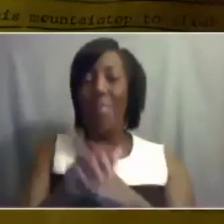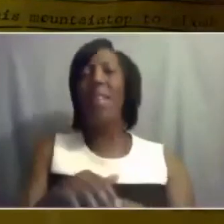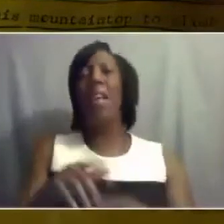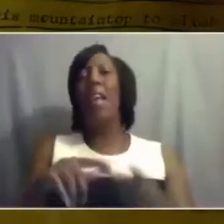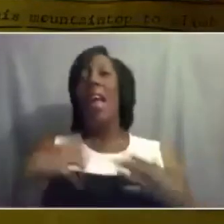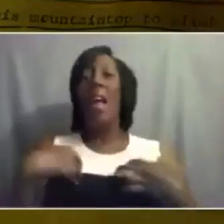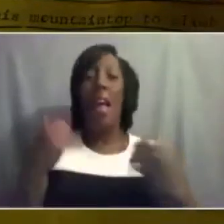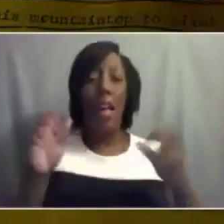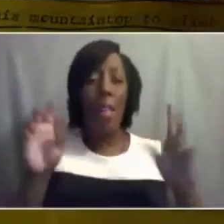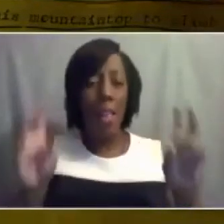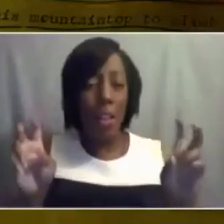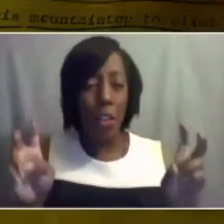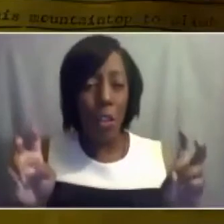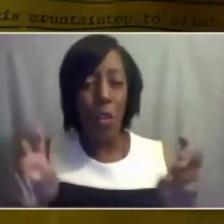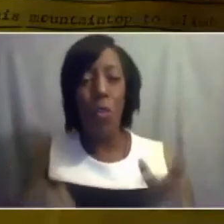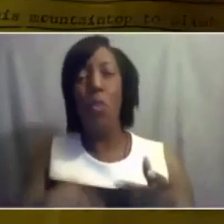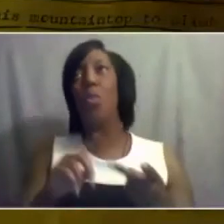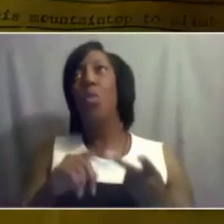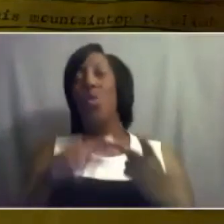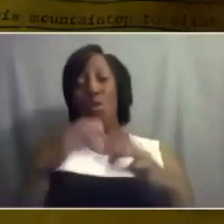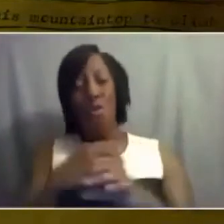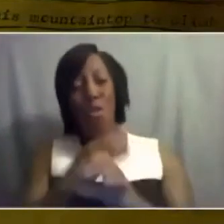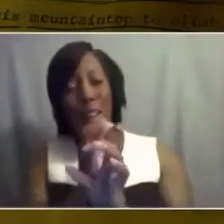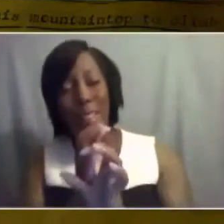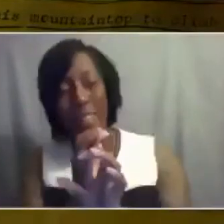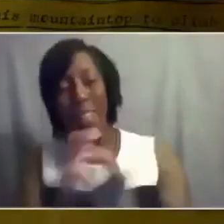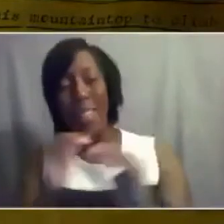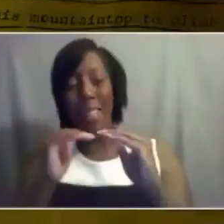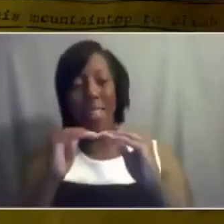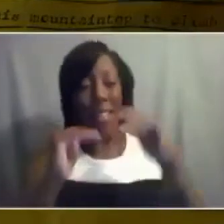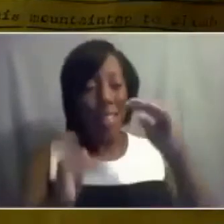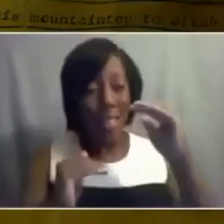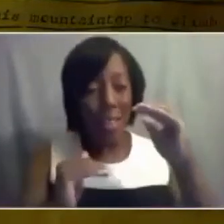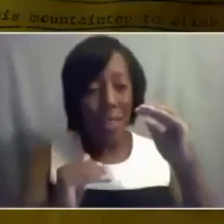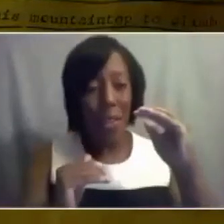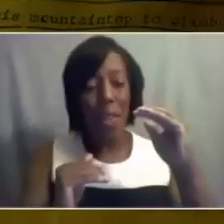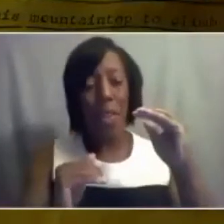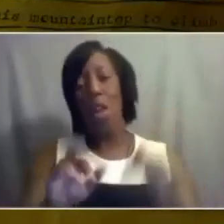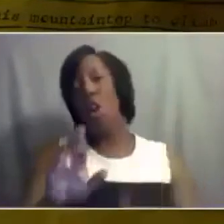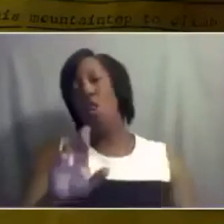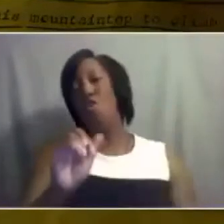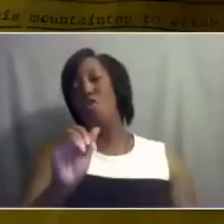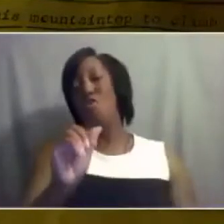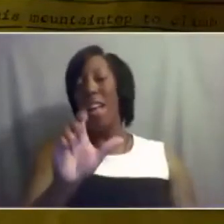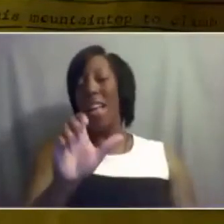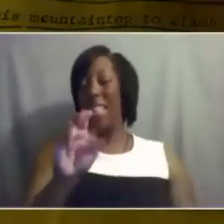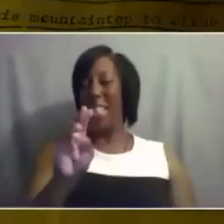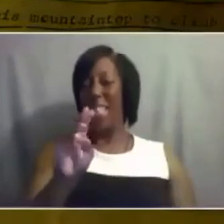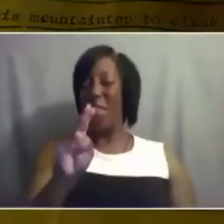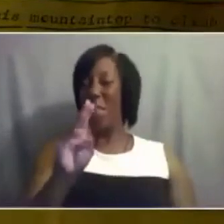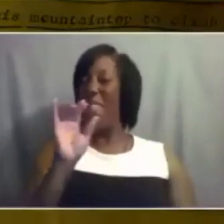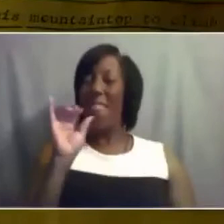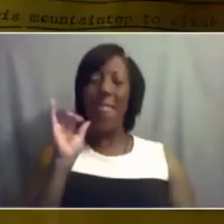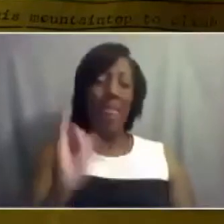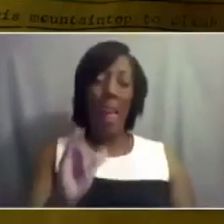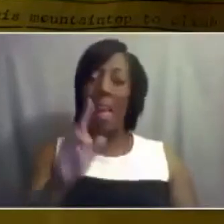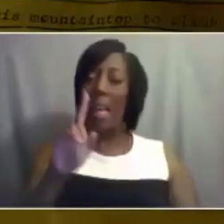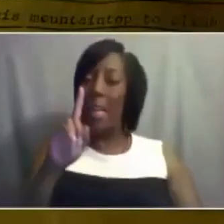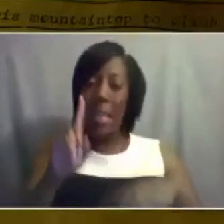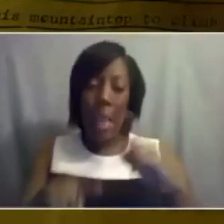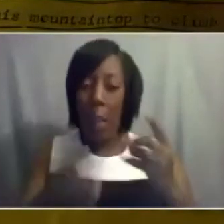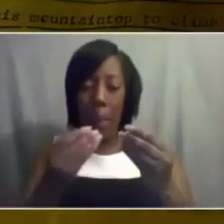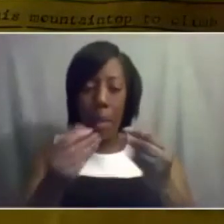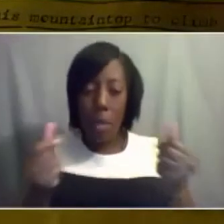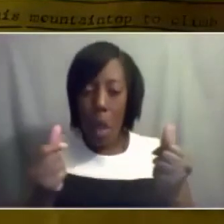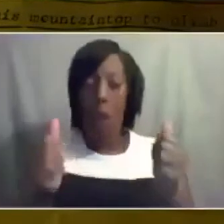environmental crises, inequality, racism, that these are things that cannot be dealt with through militarism. And that